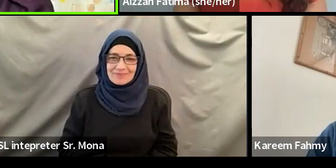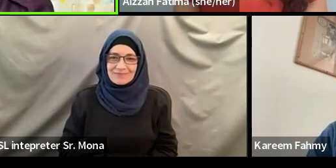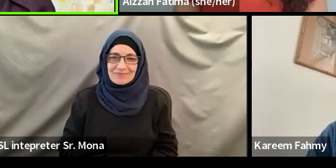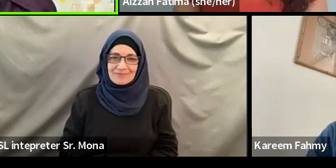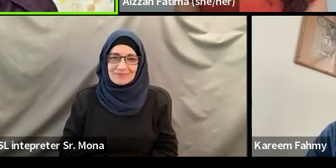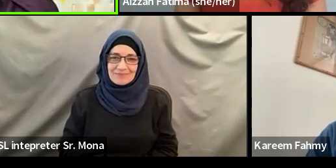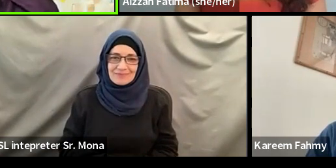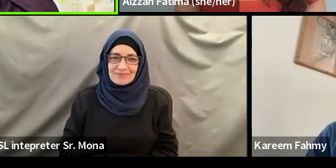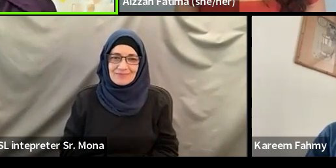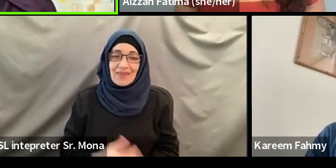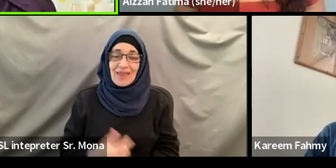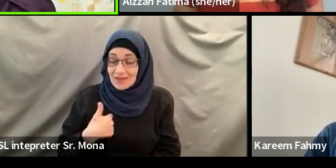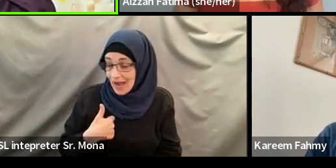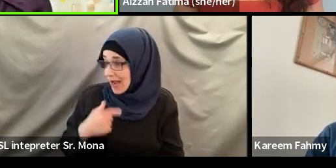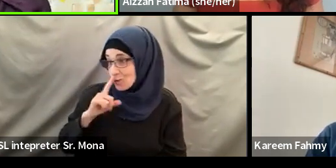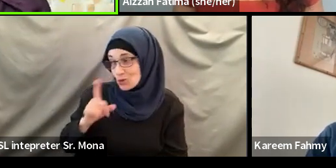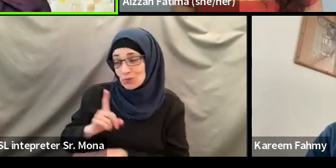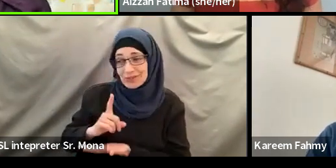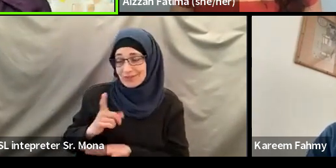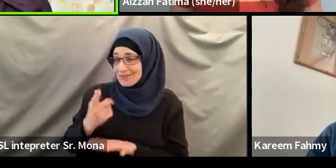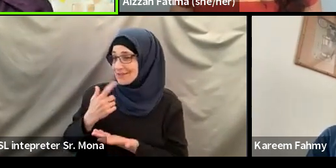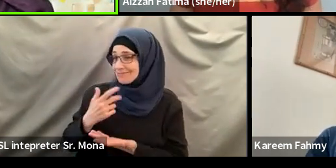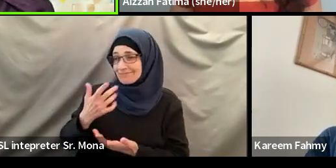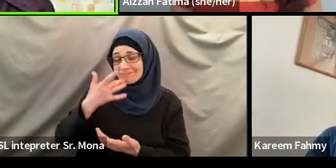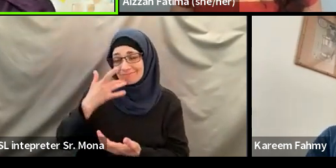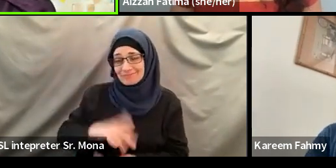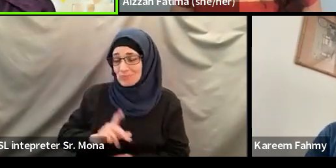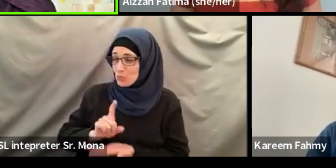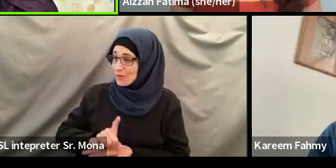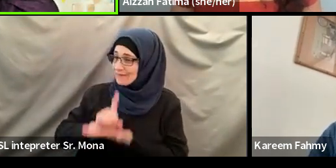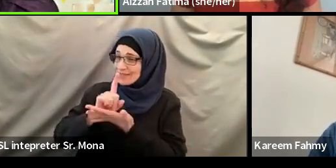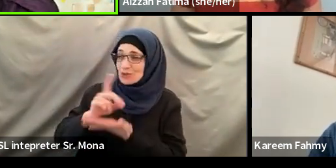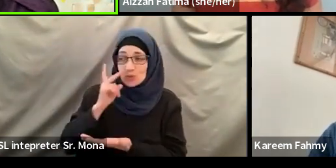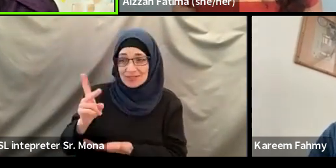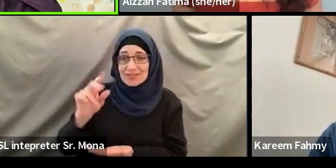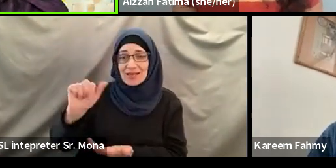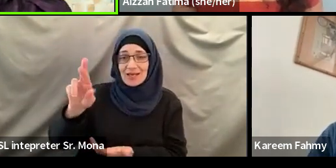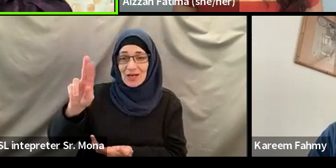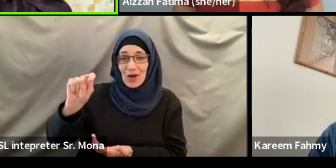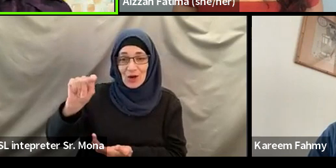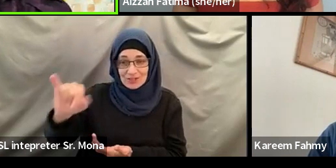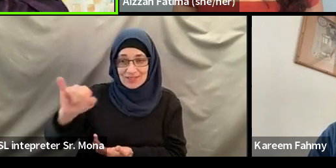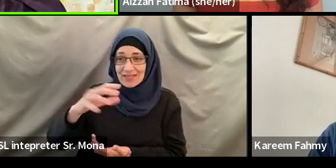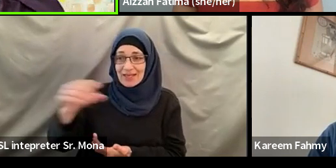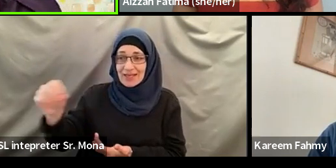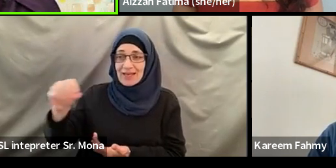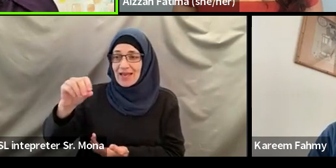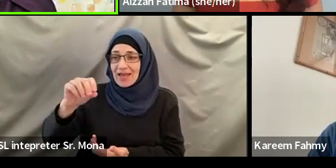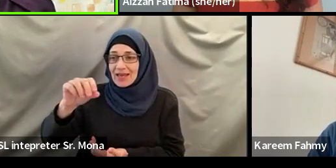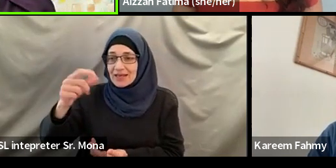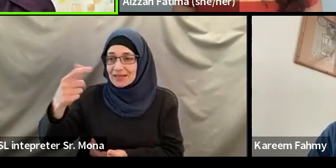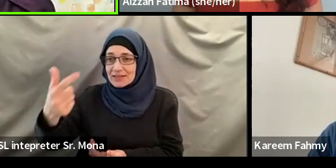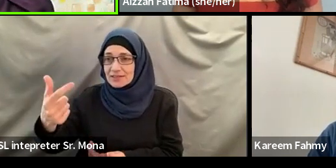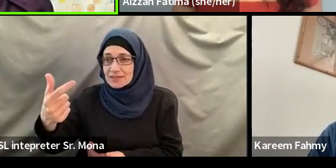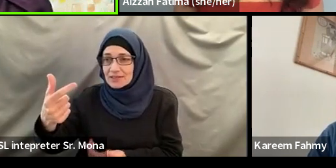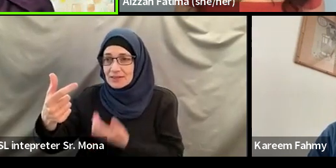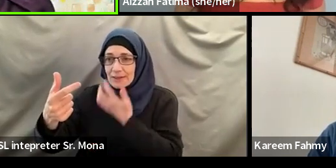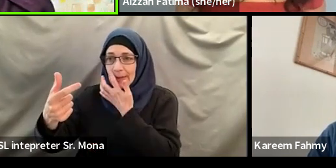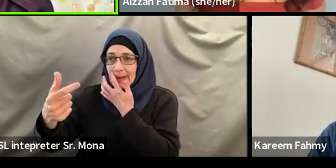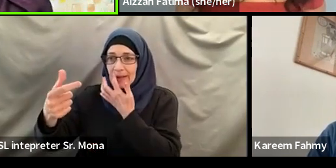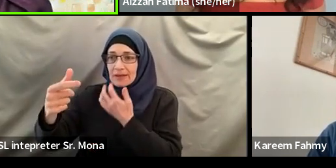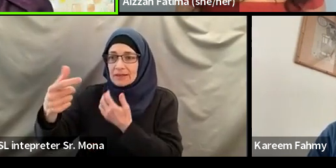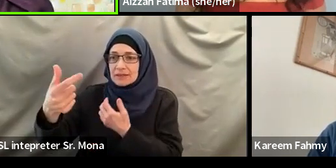And I had the privilege of seeing the fruit of Arti and Rehana's work recently, and it's a